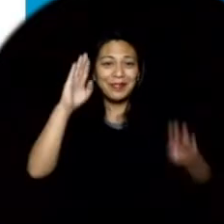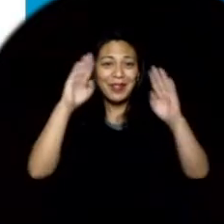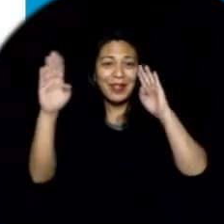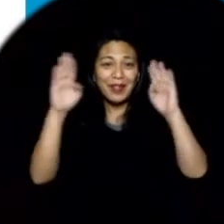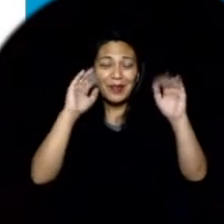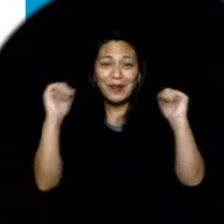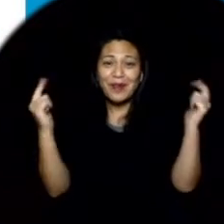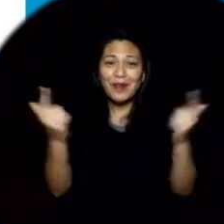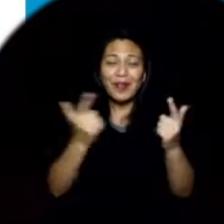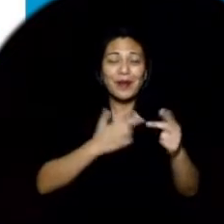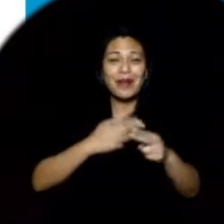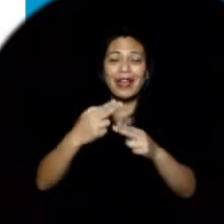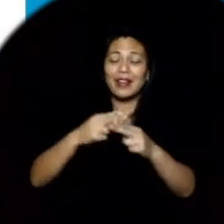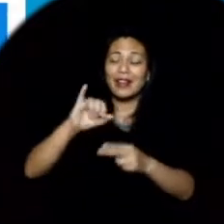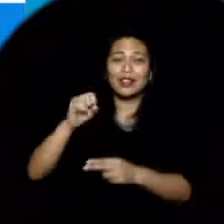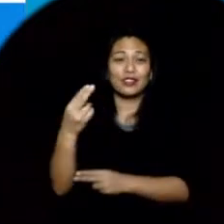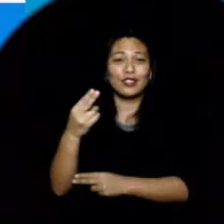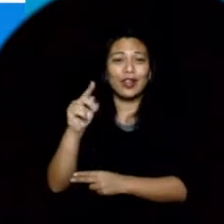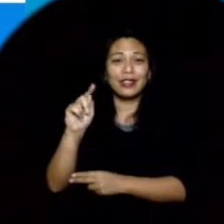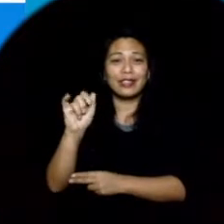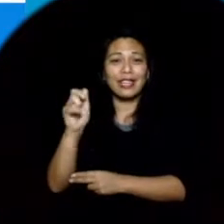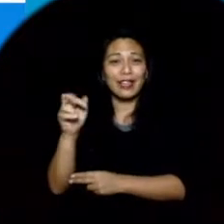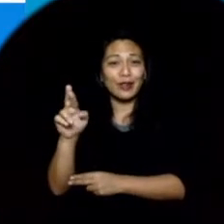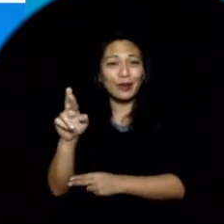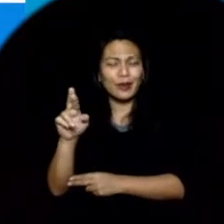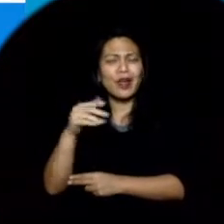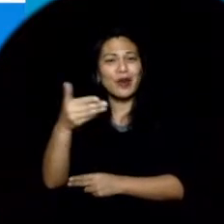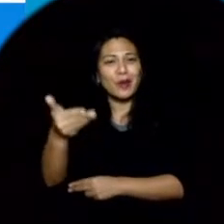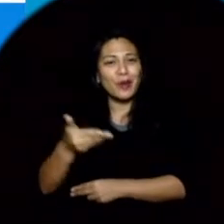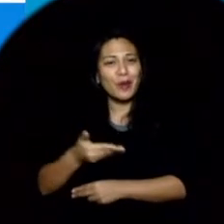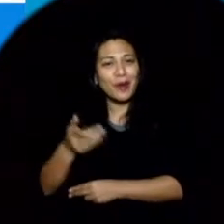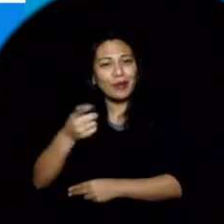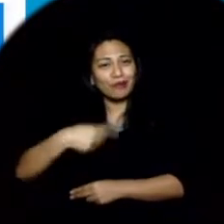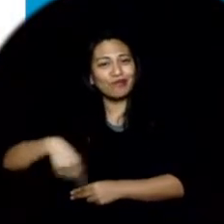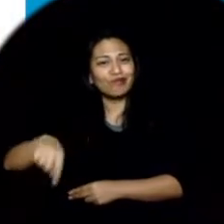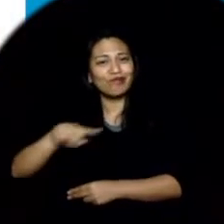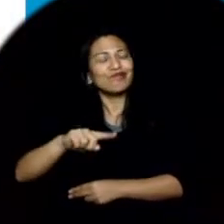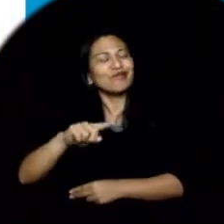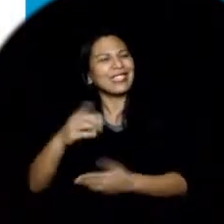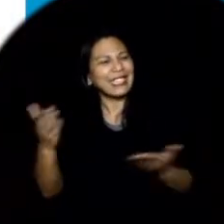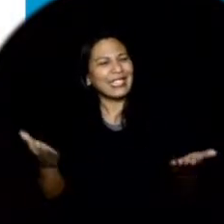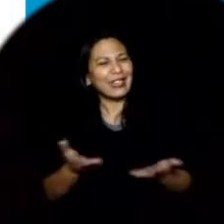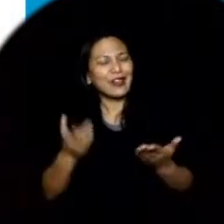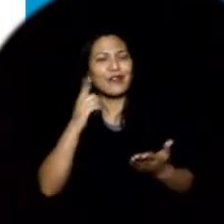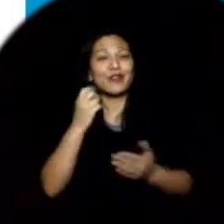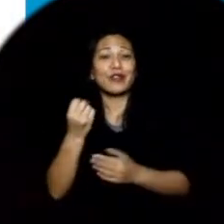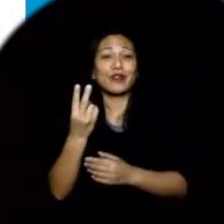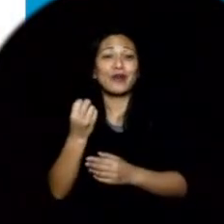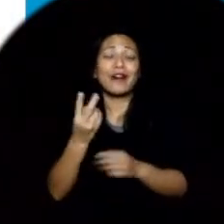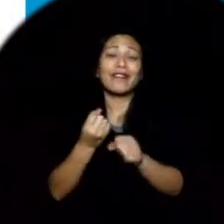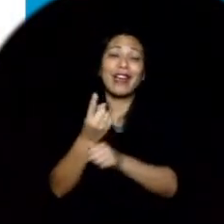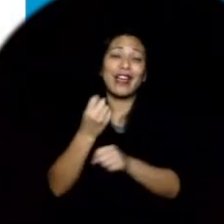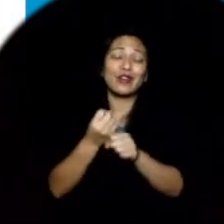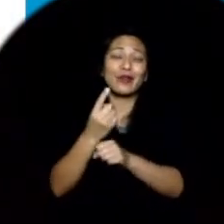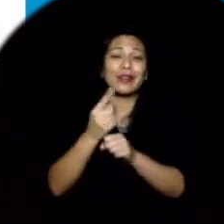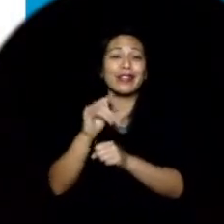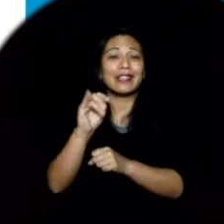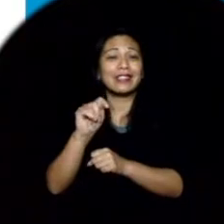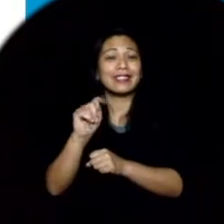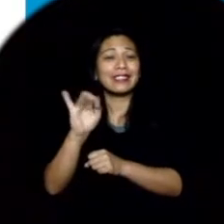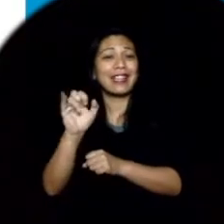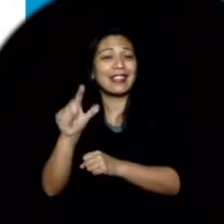Hello, folks. My name is Josh Taylor, and I'd like to welcome you to the 12th annual Telling Tales Festival and